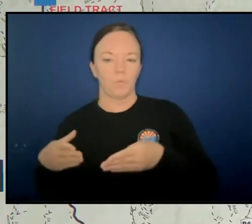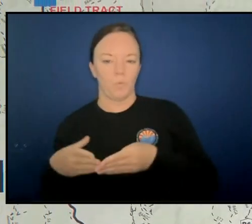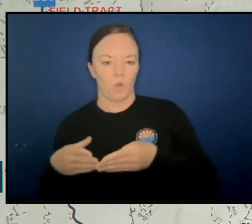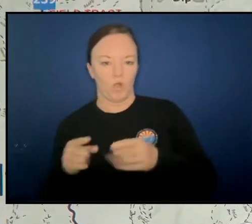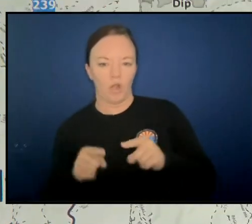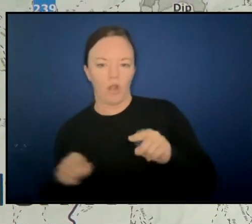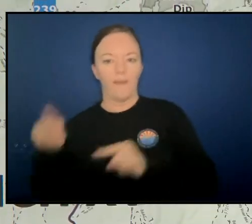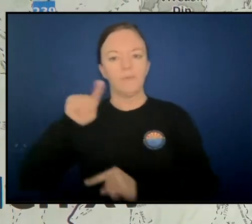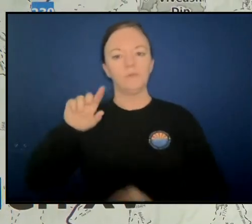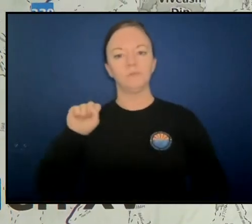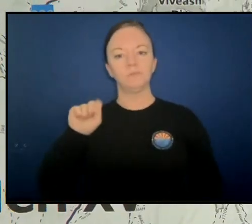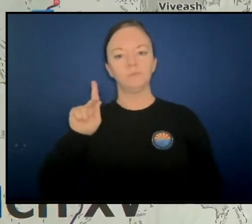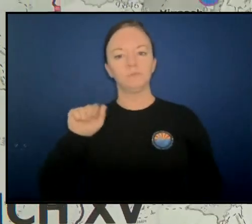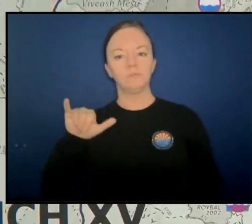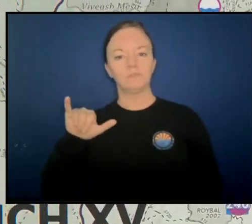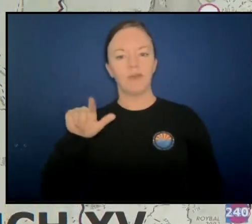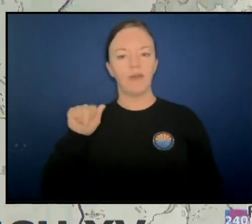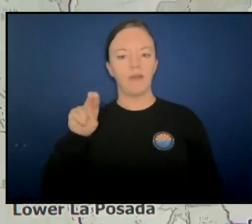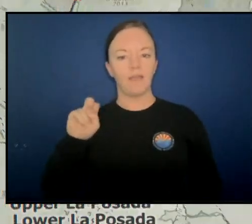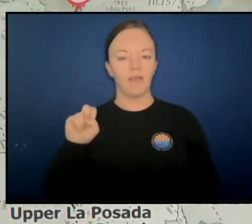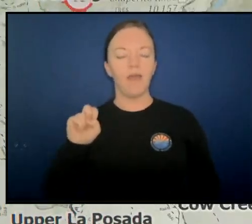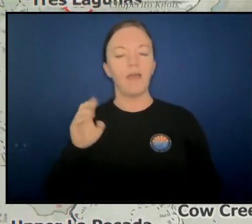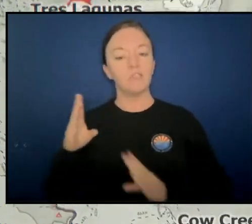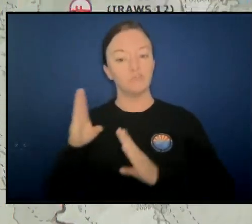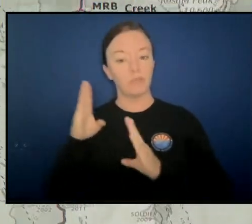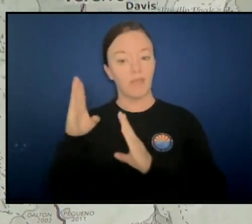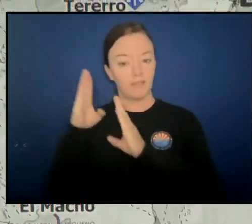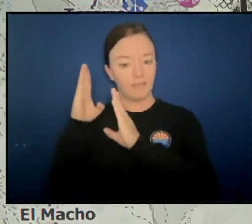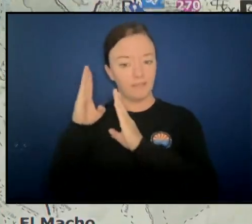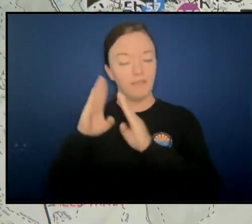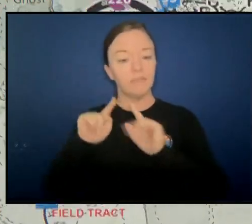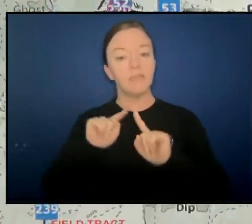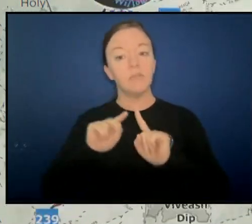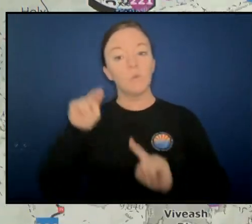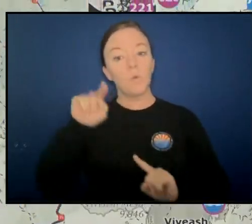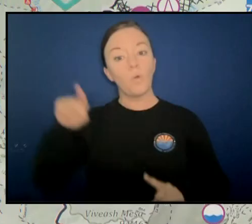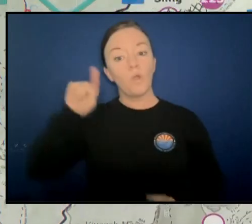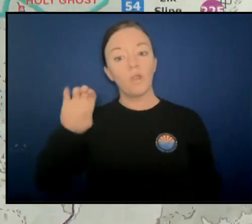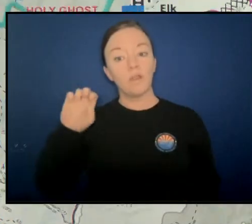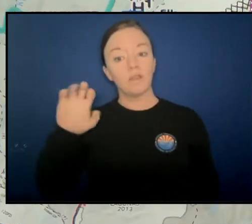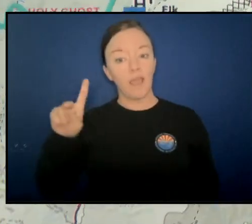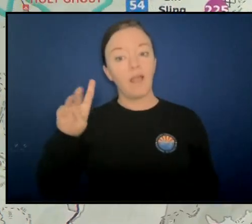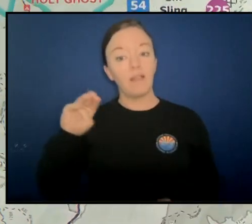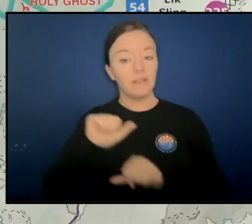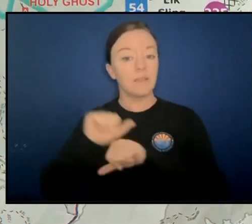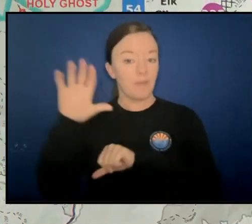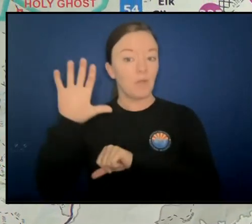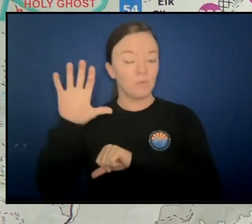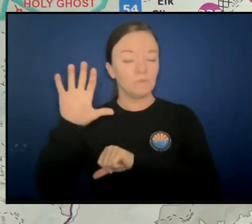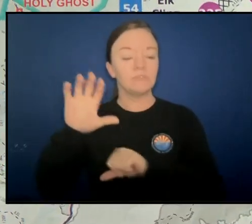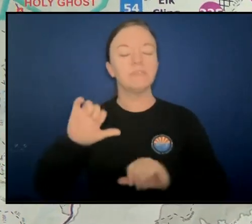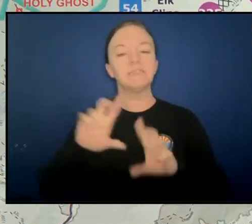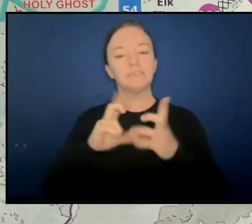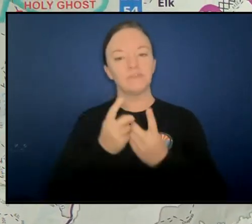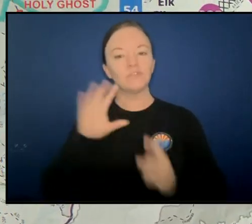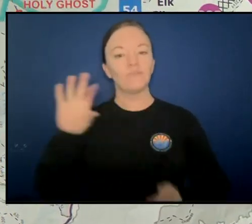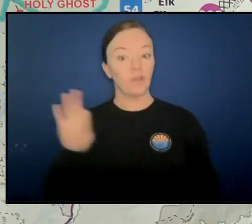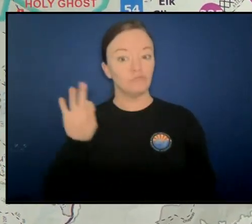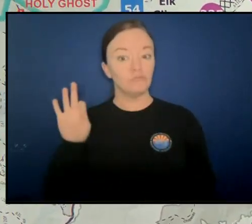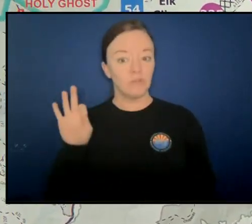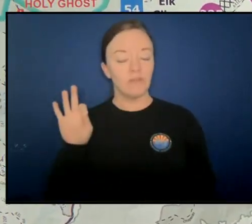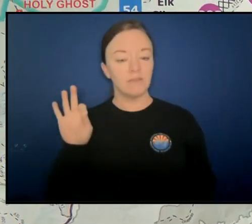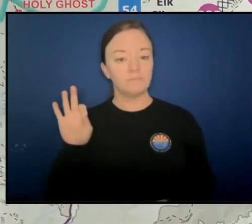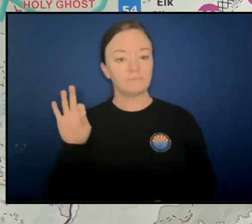Skyline Trail. And as we progress to the north, Elk Mountain, and to Division Foxtrot, where